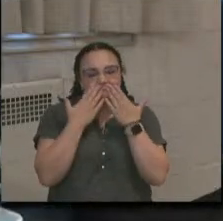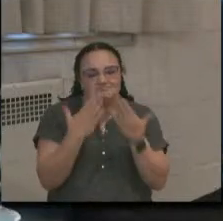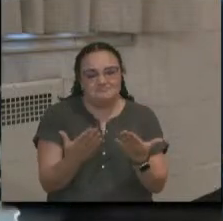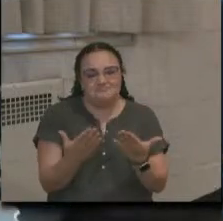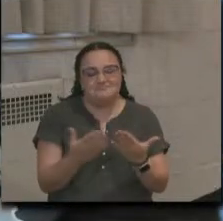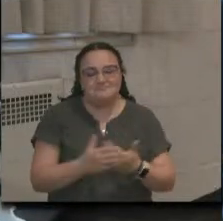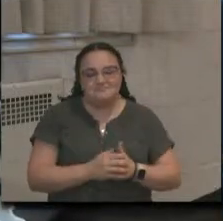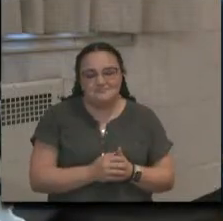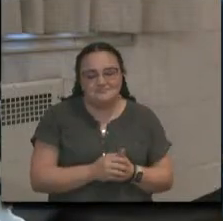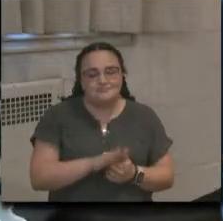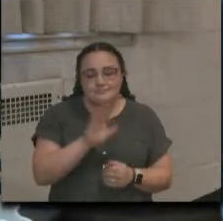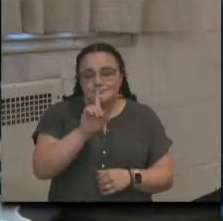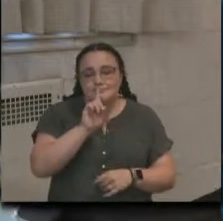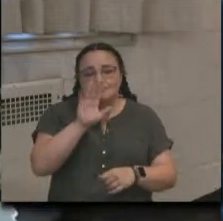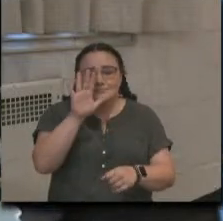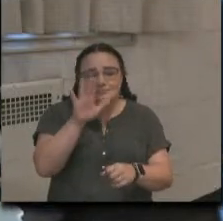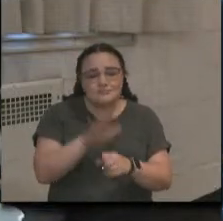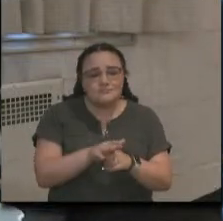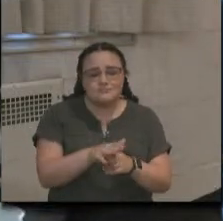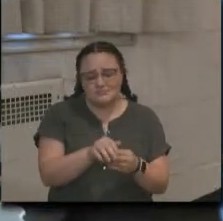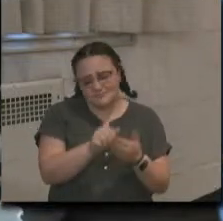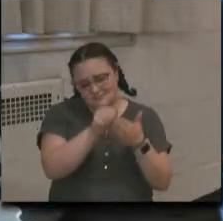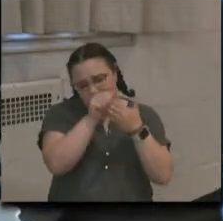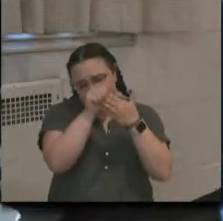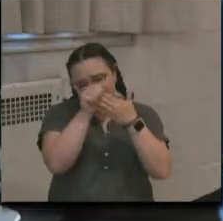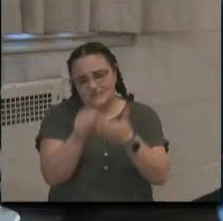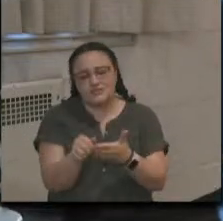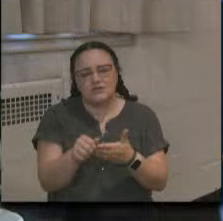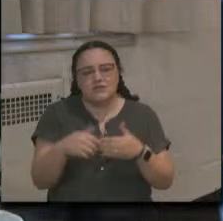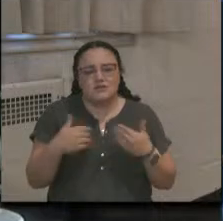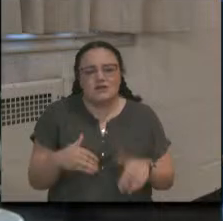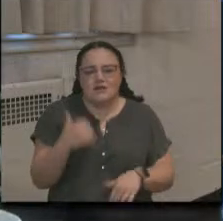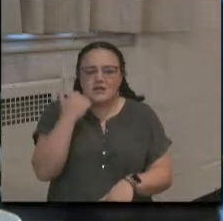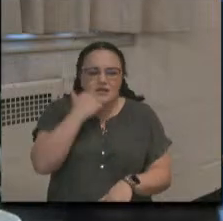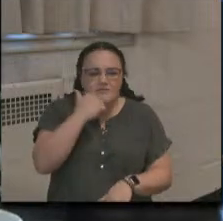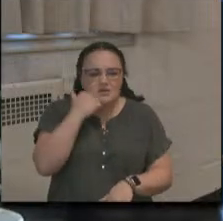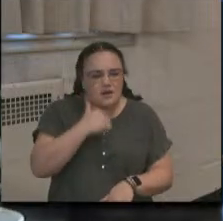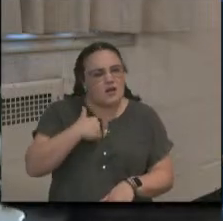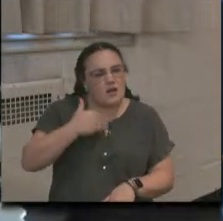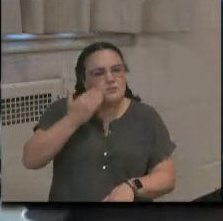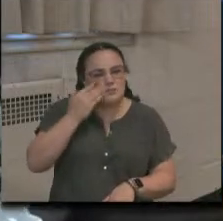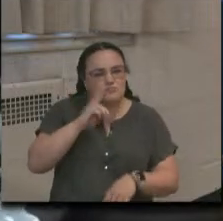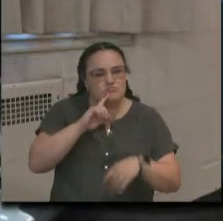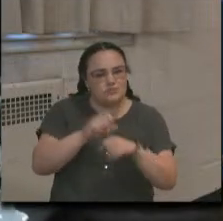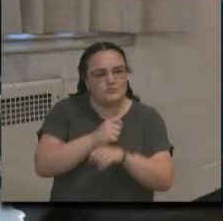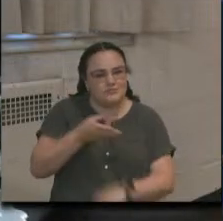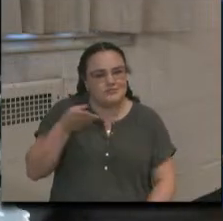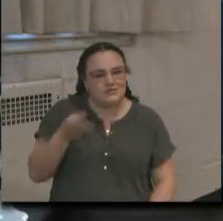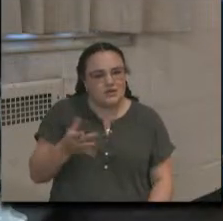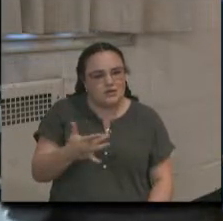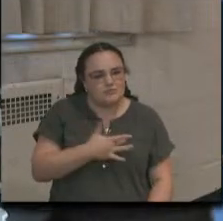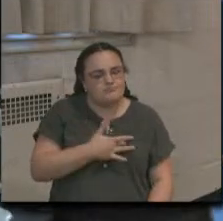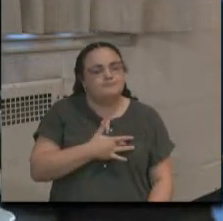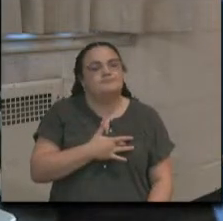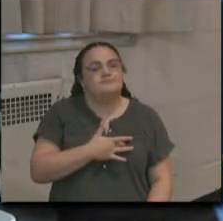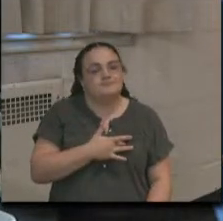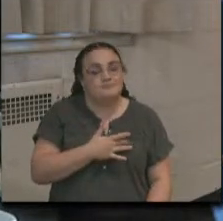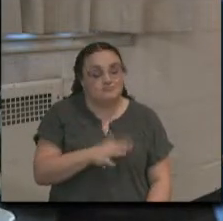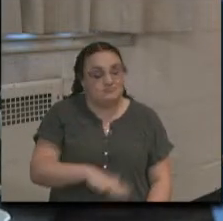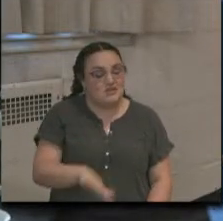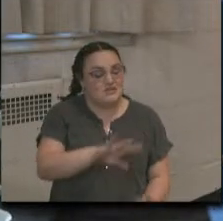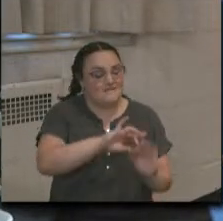Your commitment and leadership was felt every day of your service. And on behalf of all of District